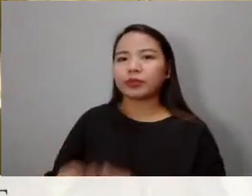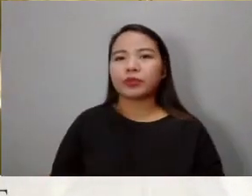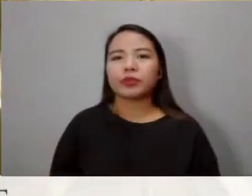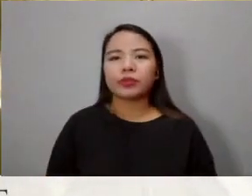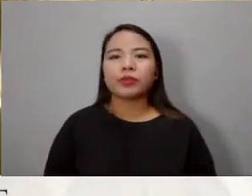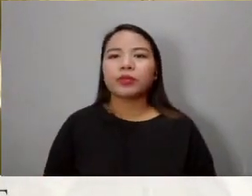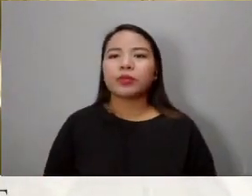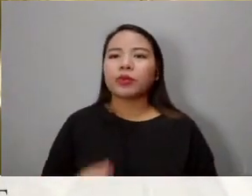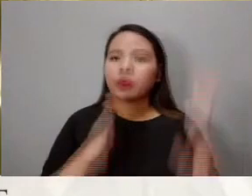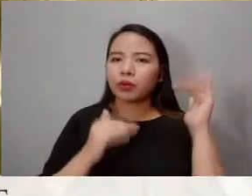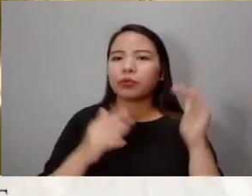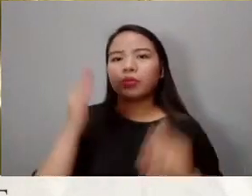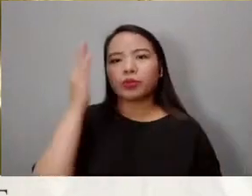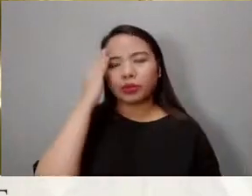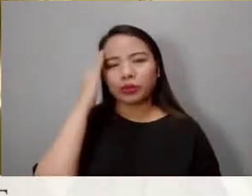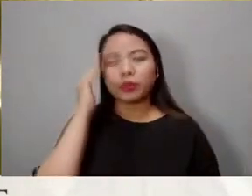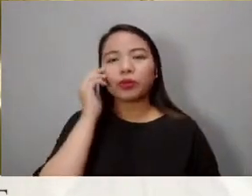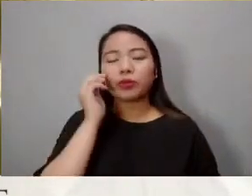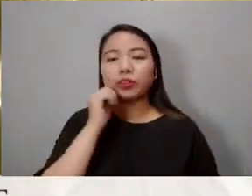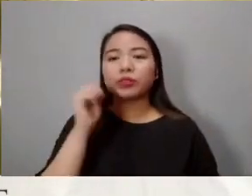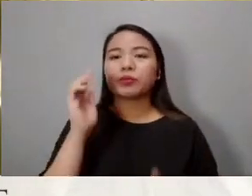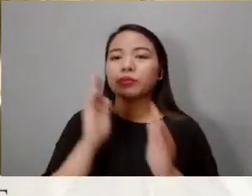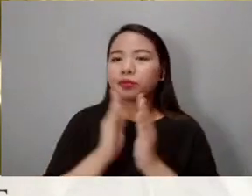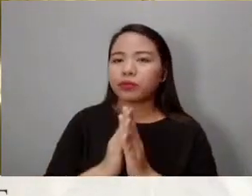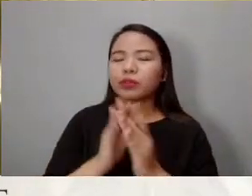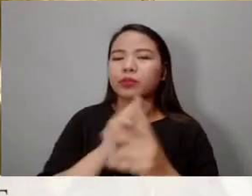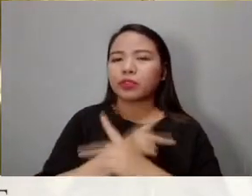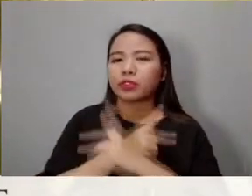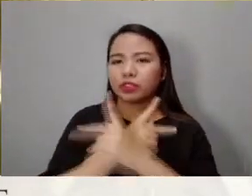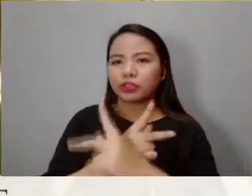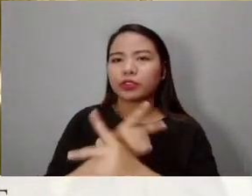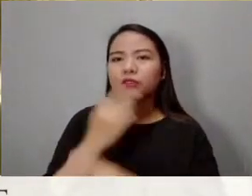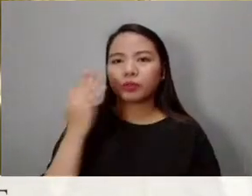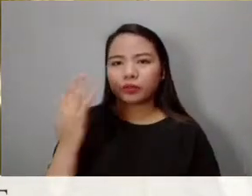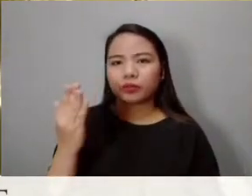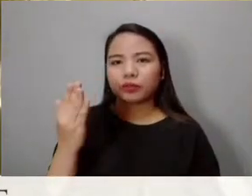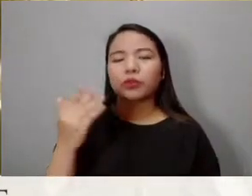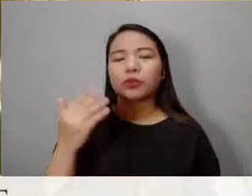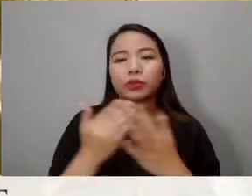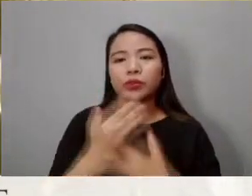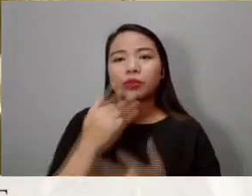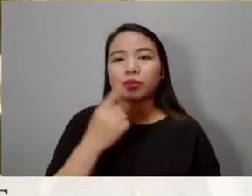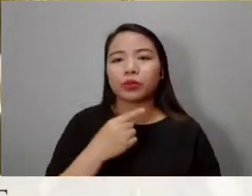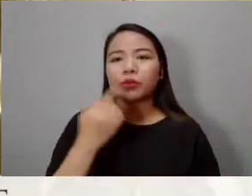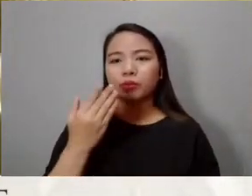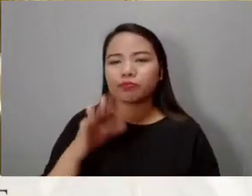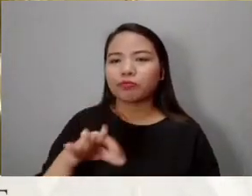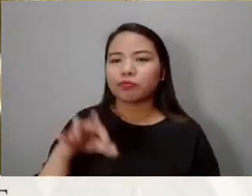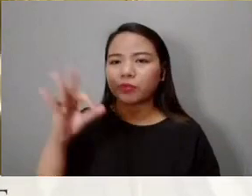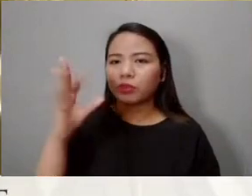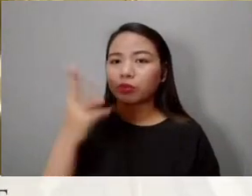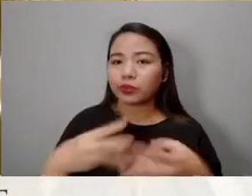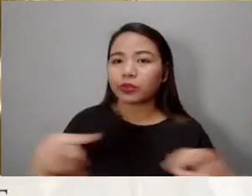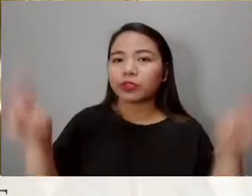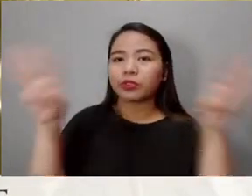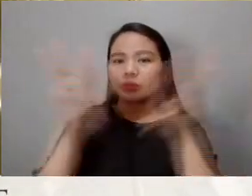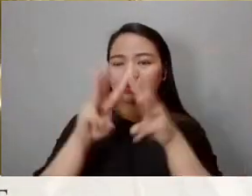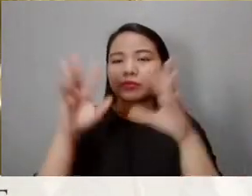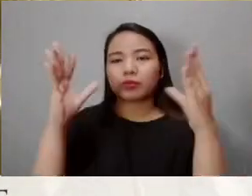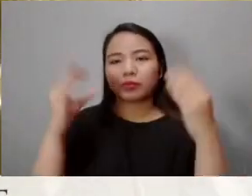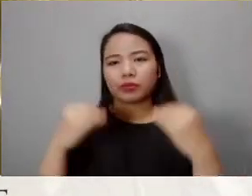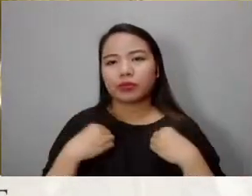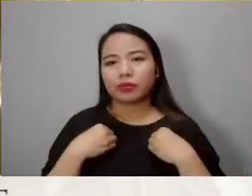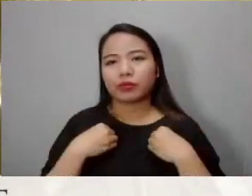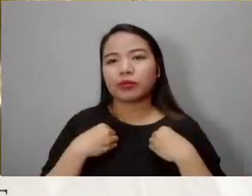and everywhere the protection of her, through whom you have been found worthy to receive the author of